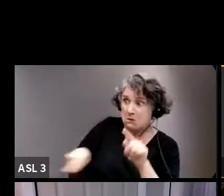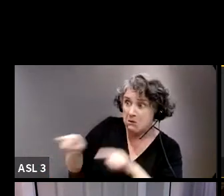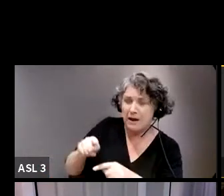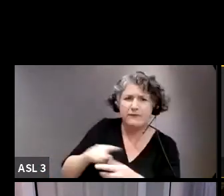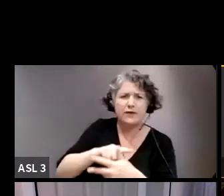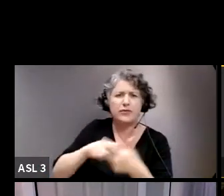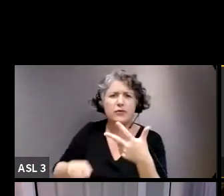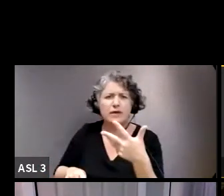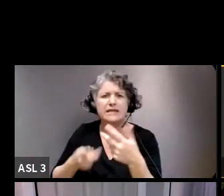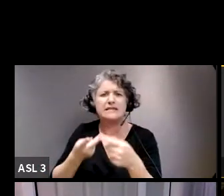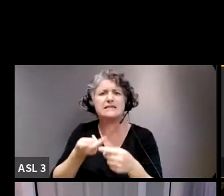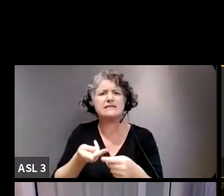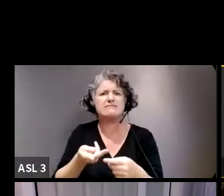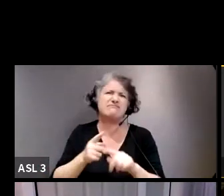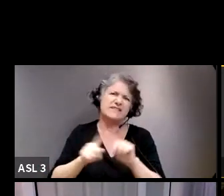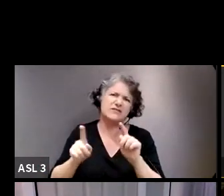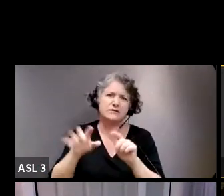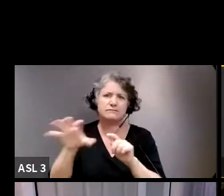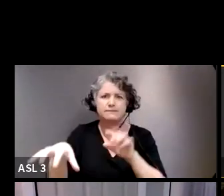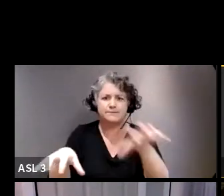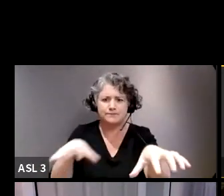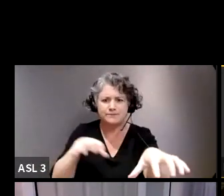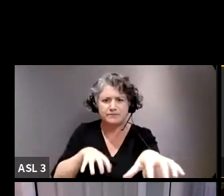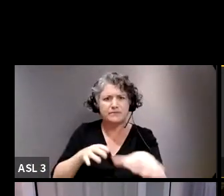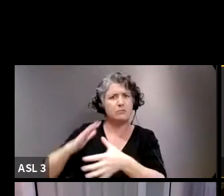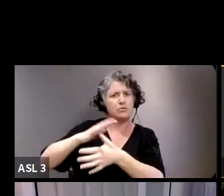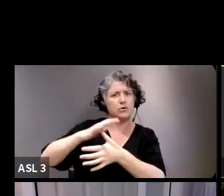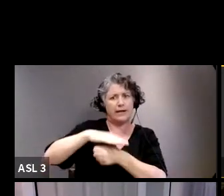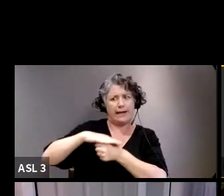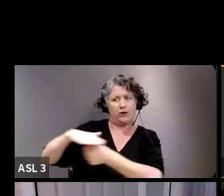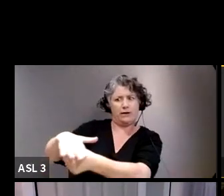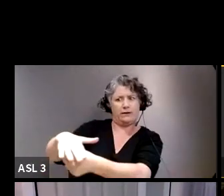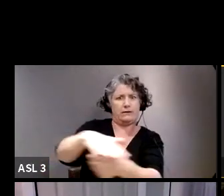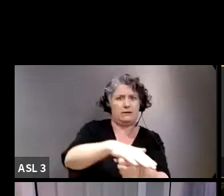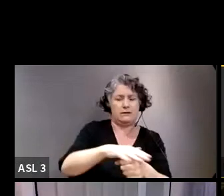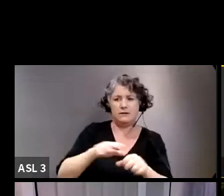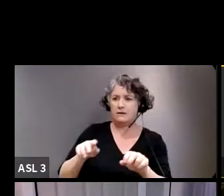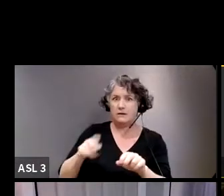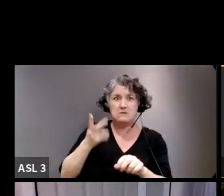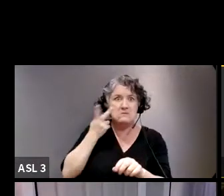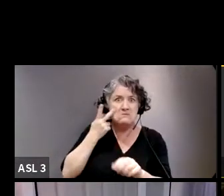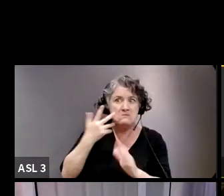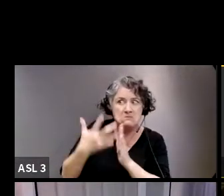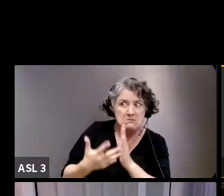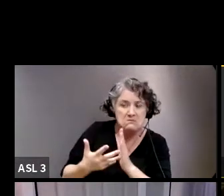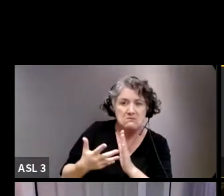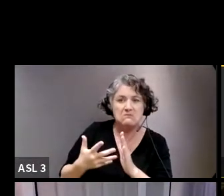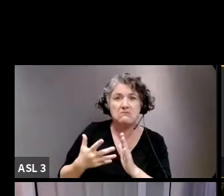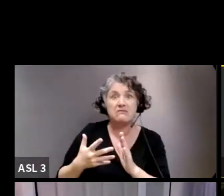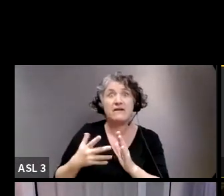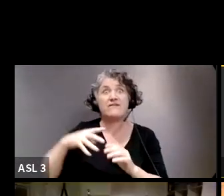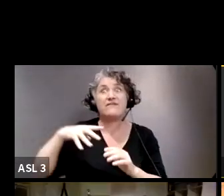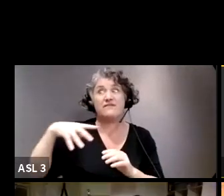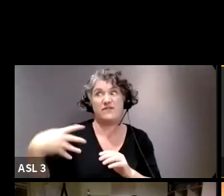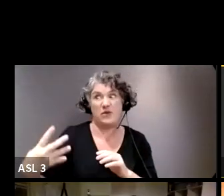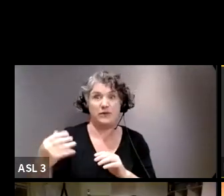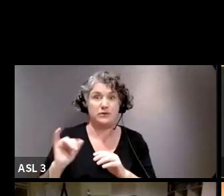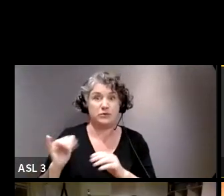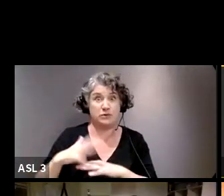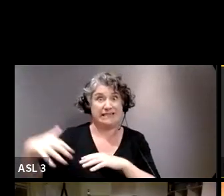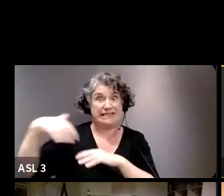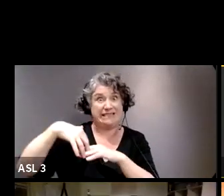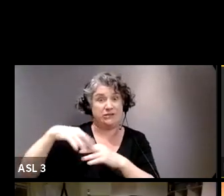different geographically uh high priority areas as well as um the cities in uh a fourth that will serve the city's indigenous